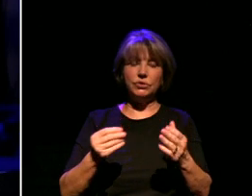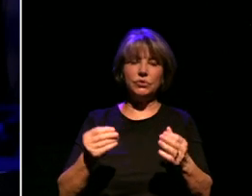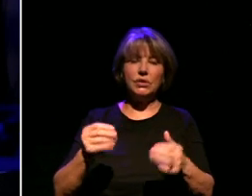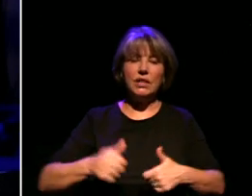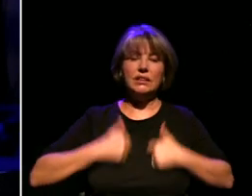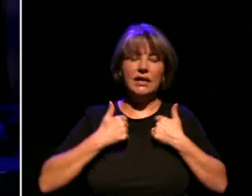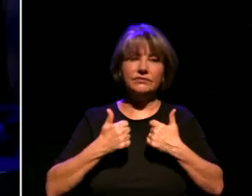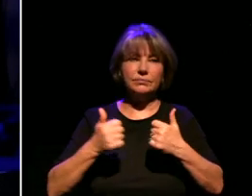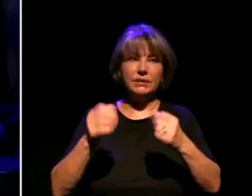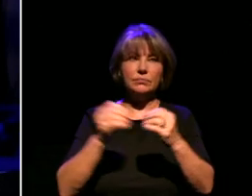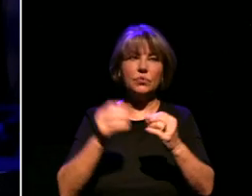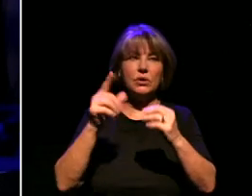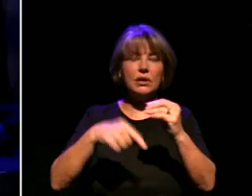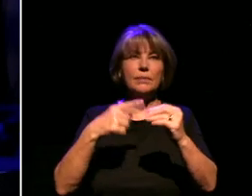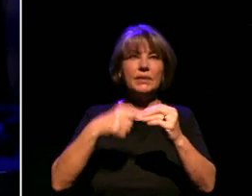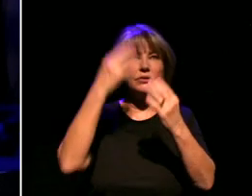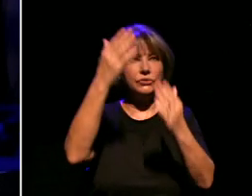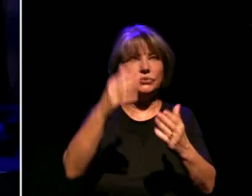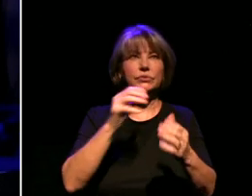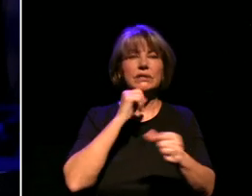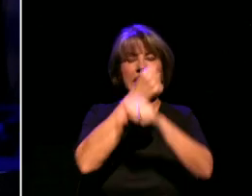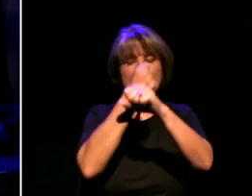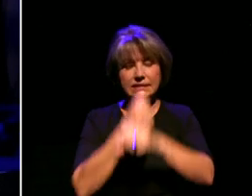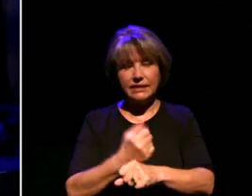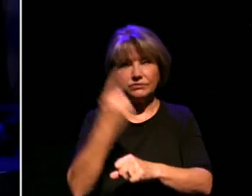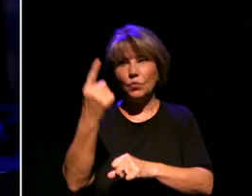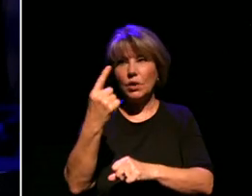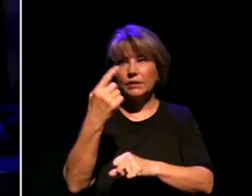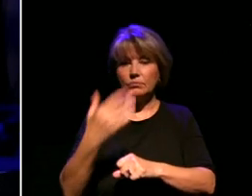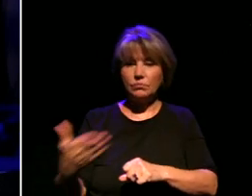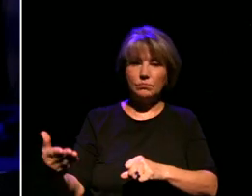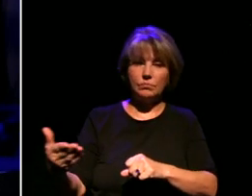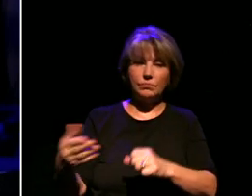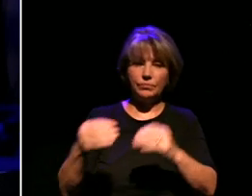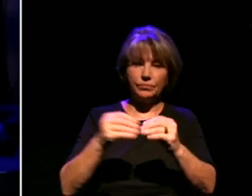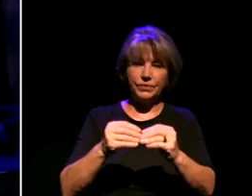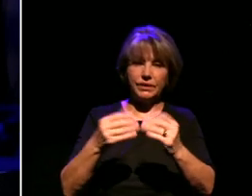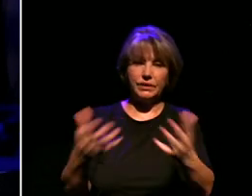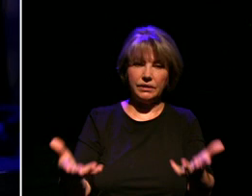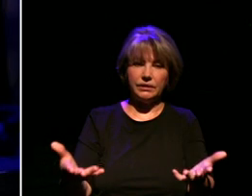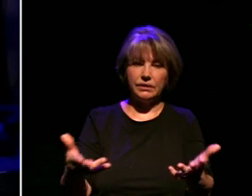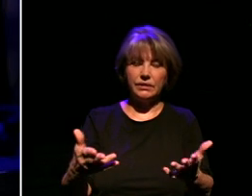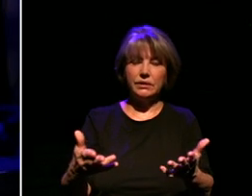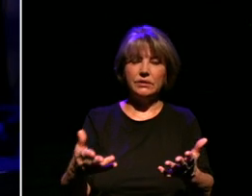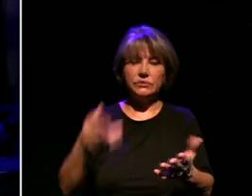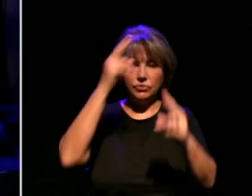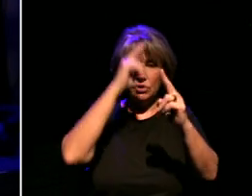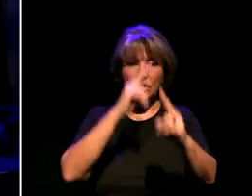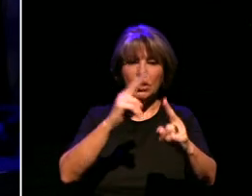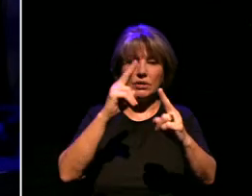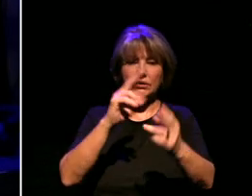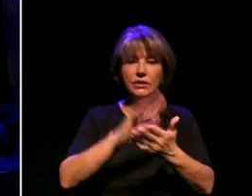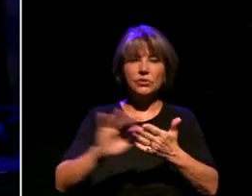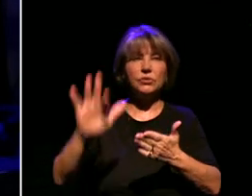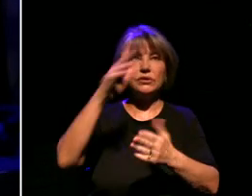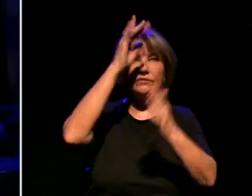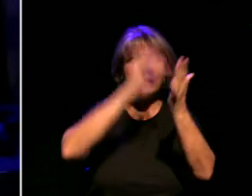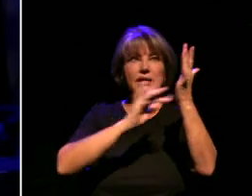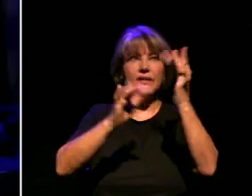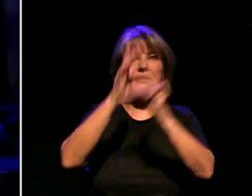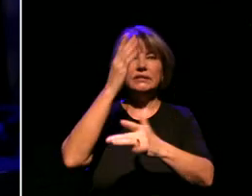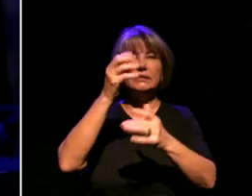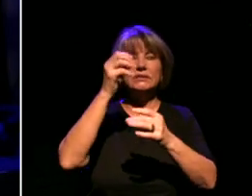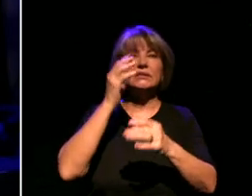than a slave to one more thing. We thank you, and may Jesus be honored and glorified, and we look forward to the future